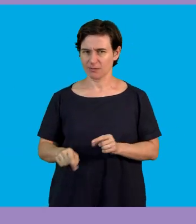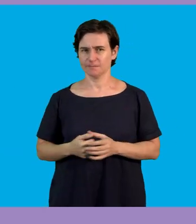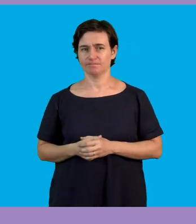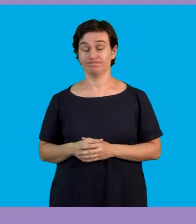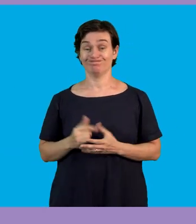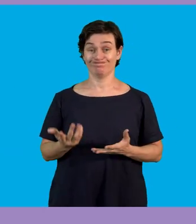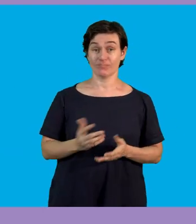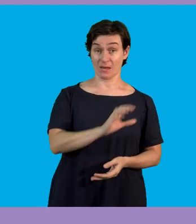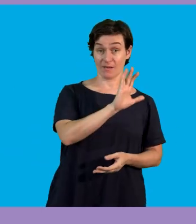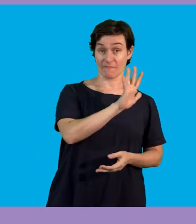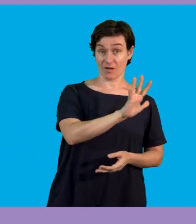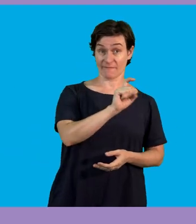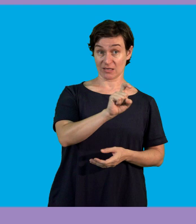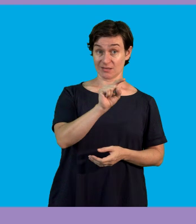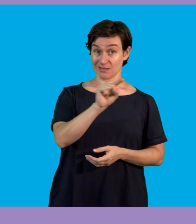5x